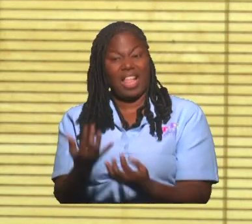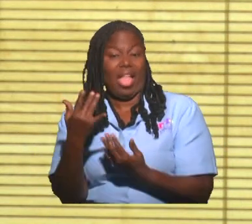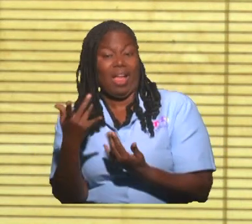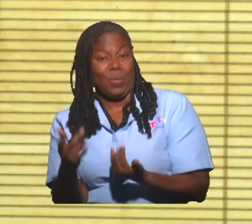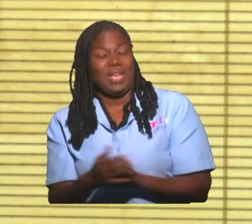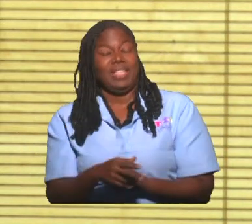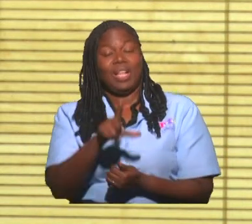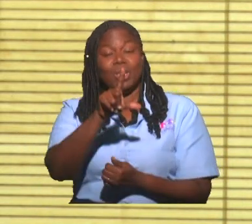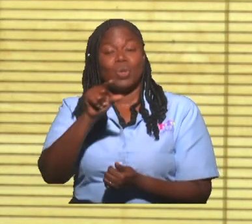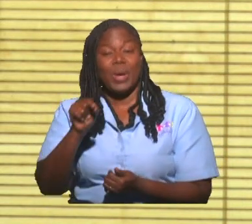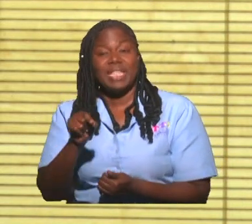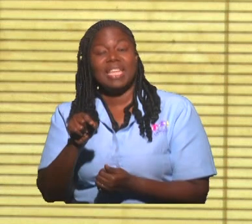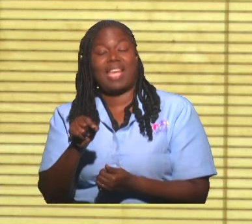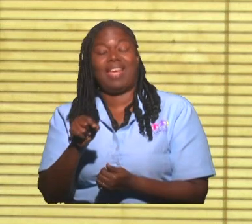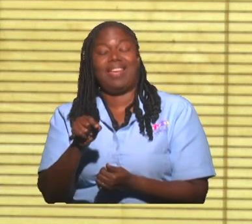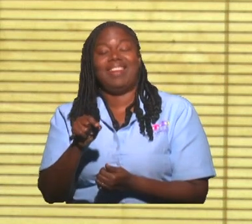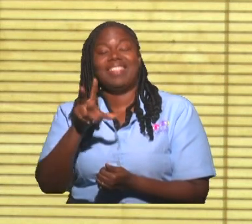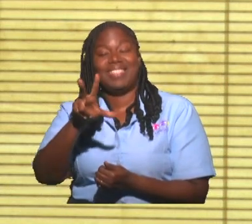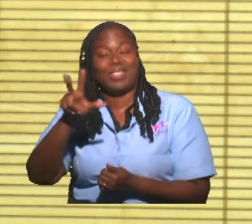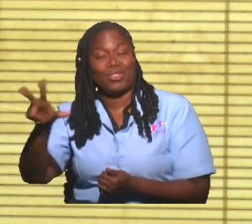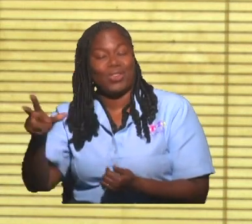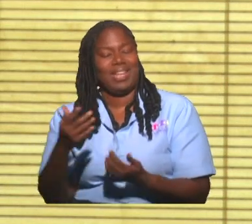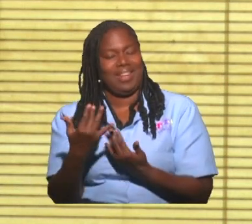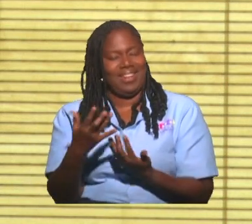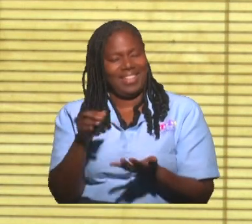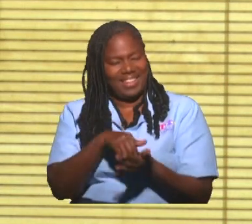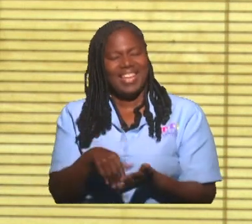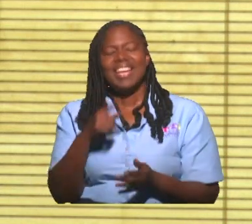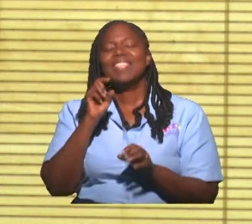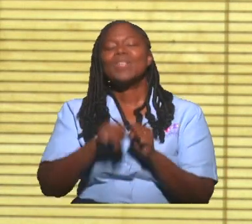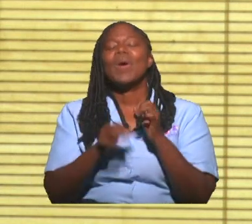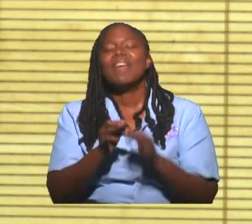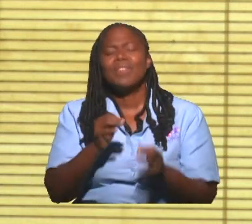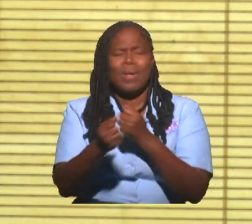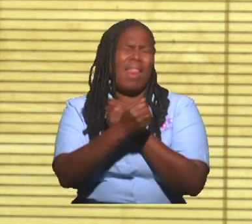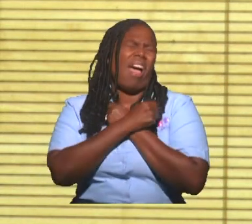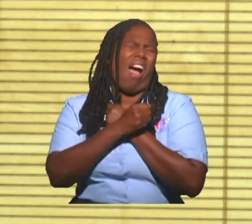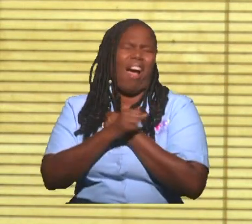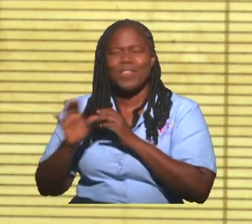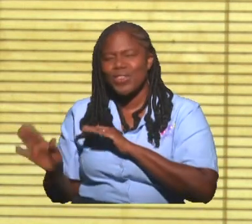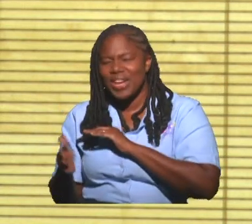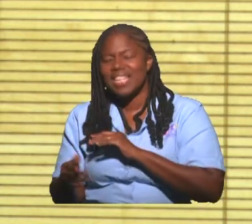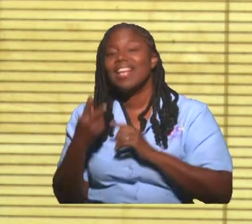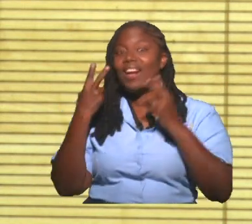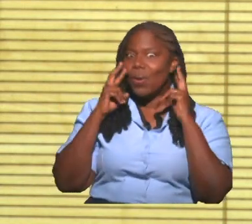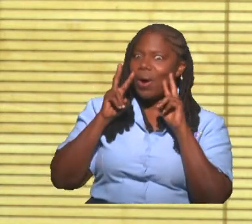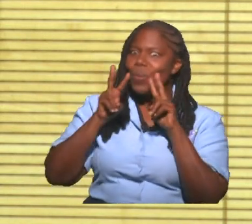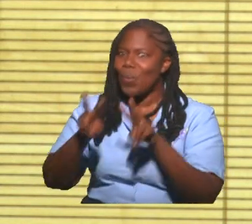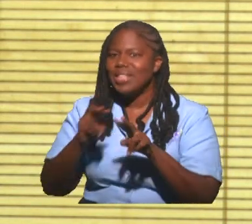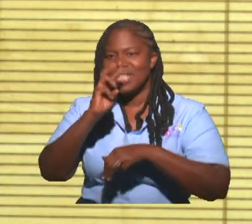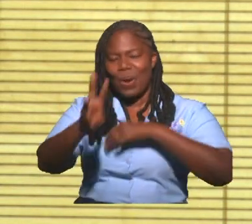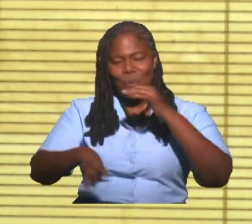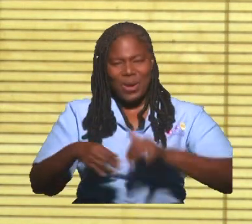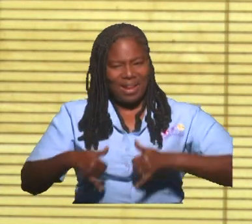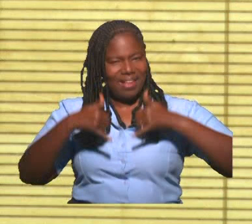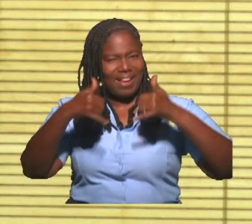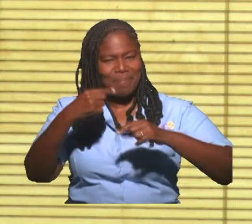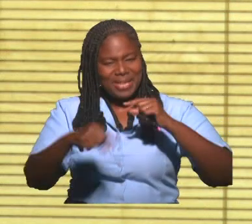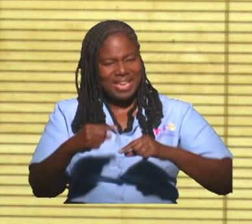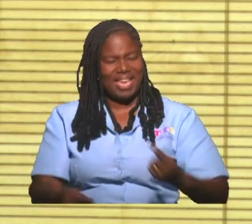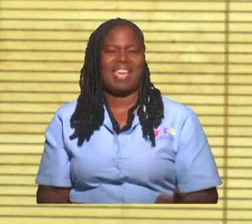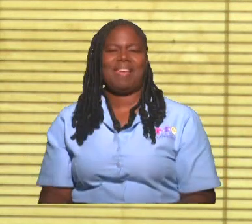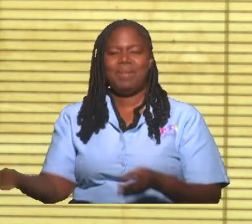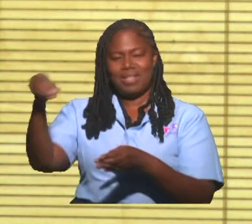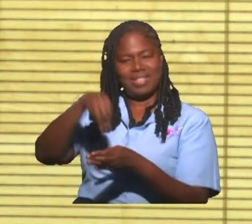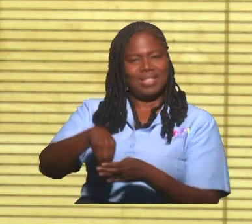fans in Trinidad and Tobago, for the loving cricket public of Trinidad and Tobago, to go and witness a World Cup game, to be part of the World Cup, the